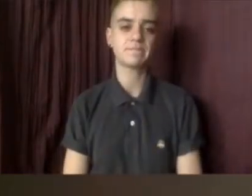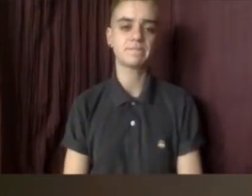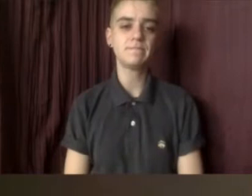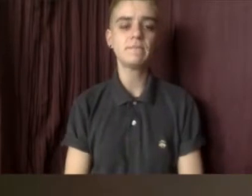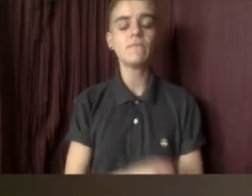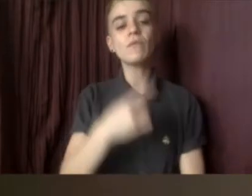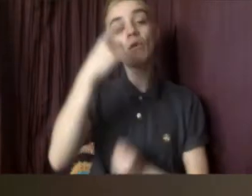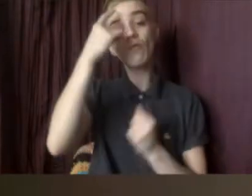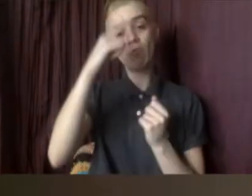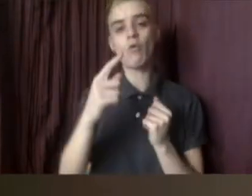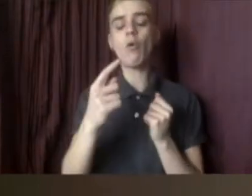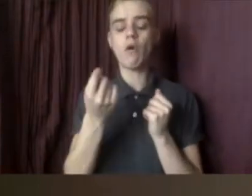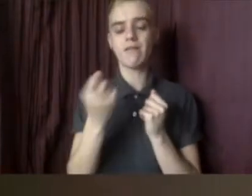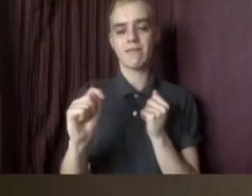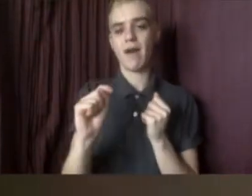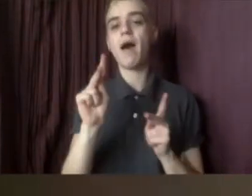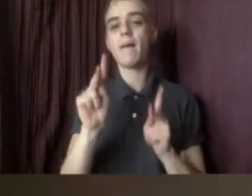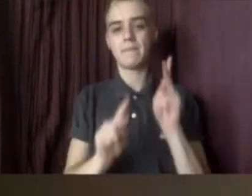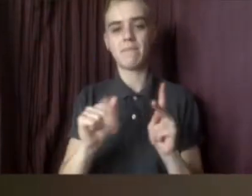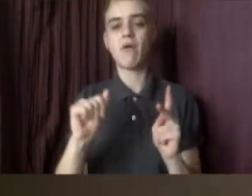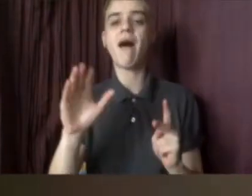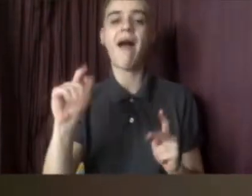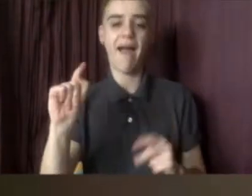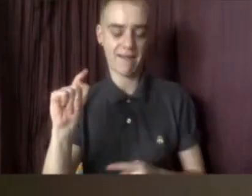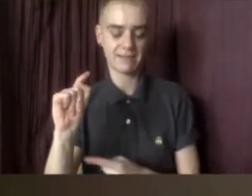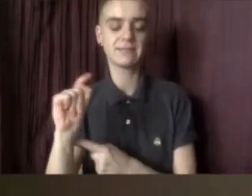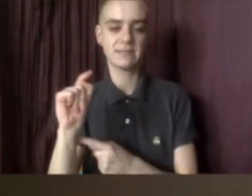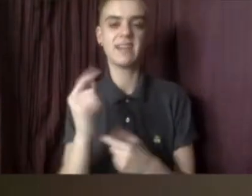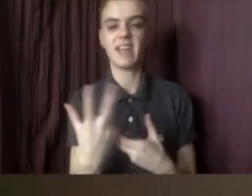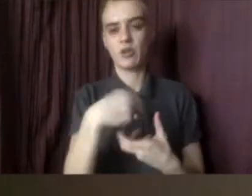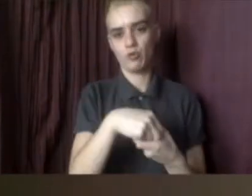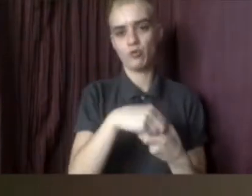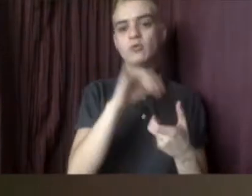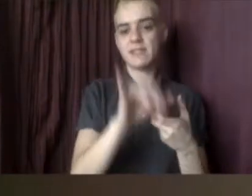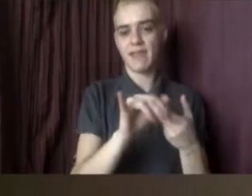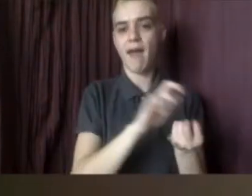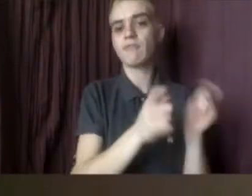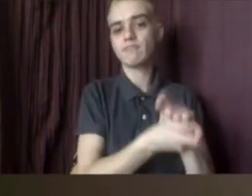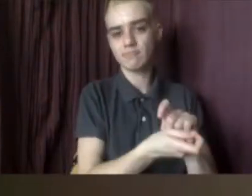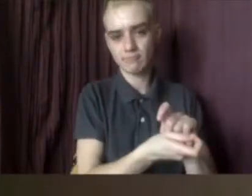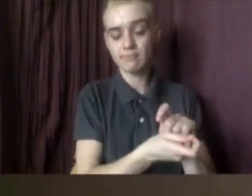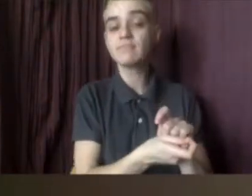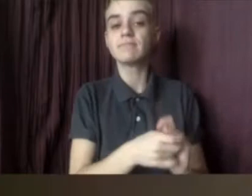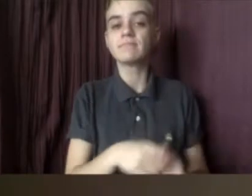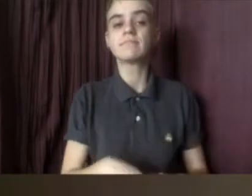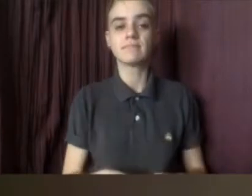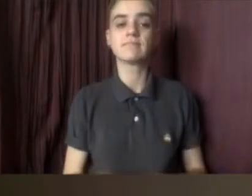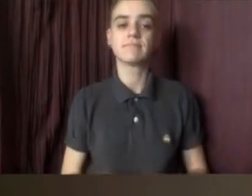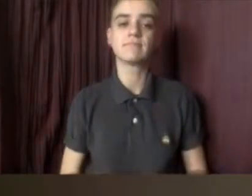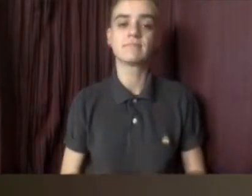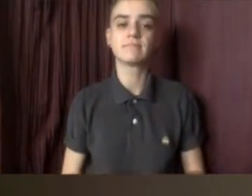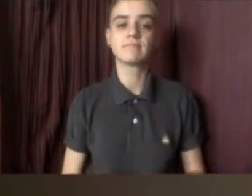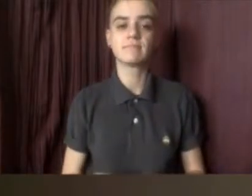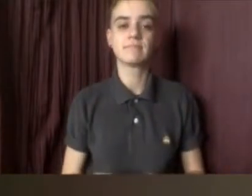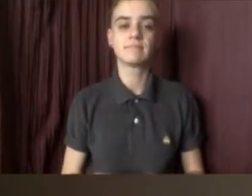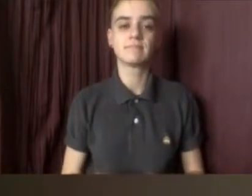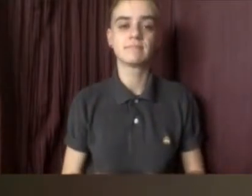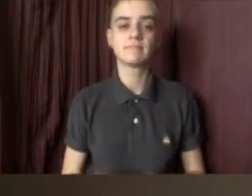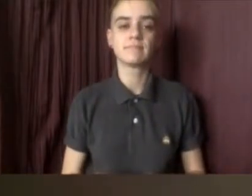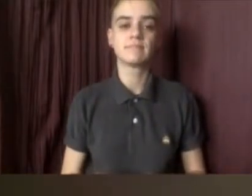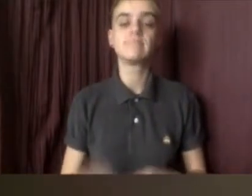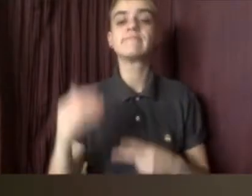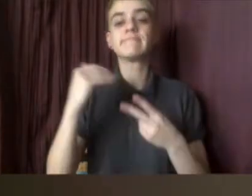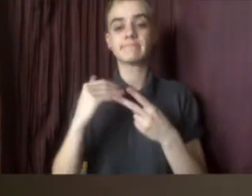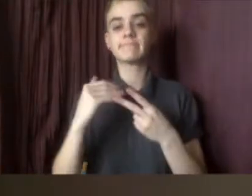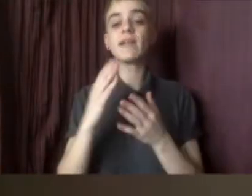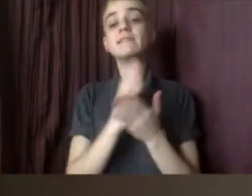the formerly incarcerated citizens that have had them taken away due to state laws, or